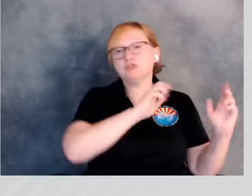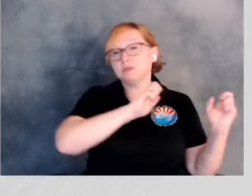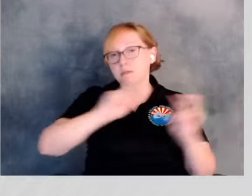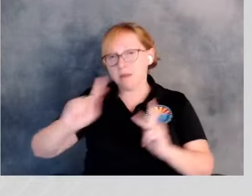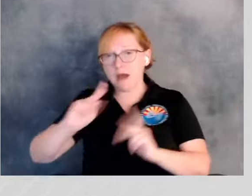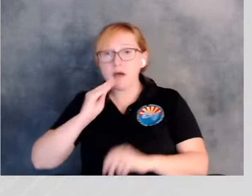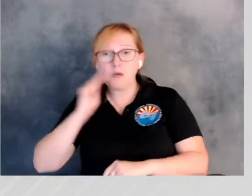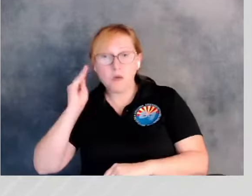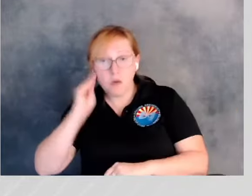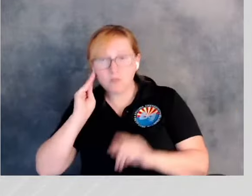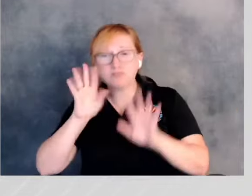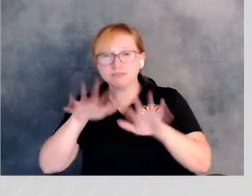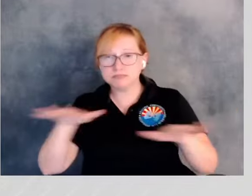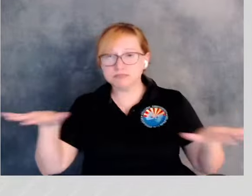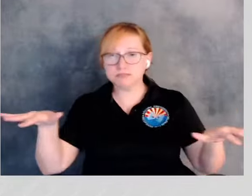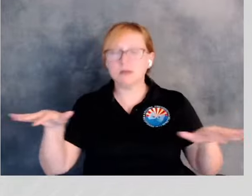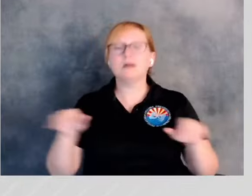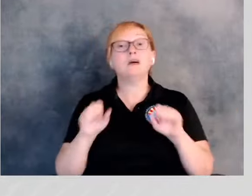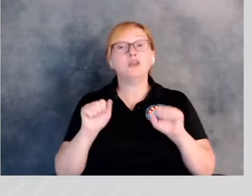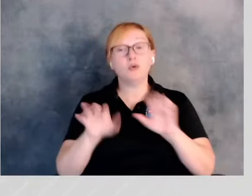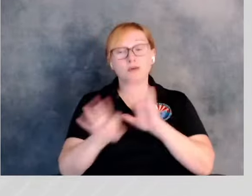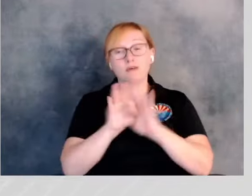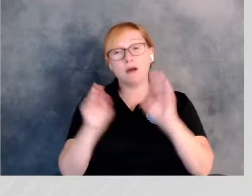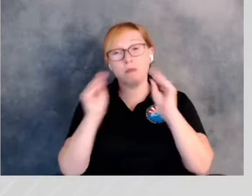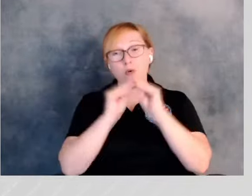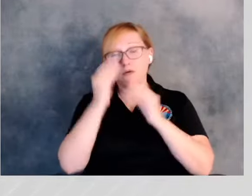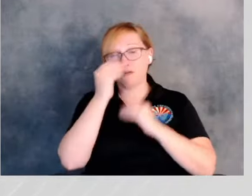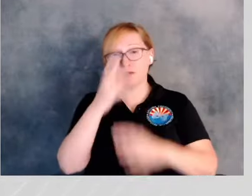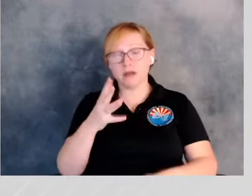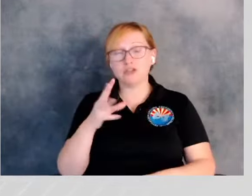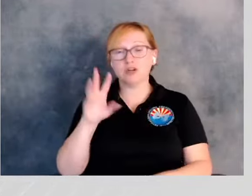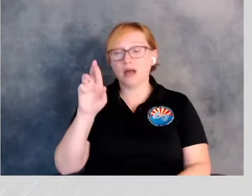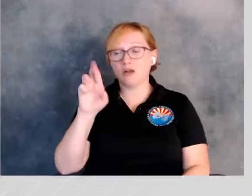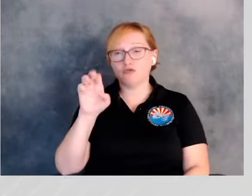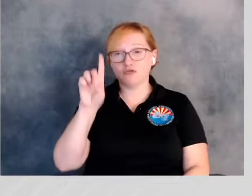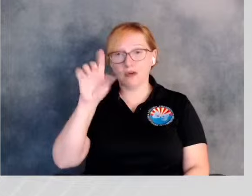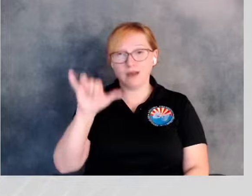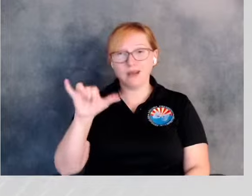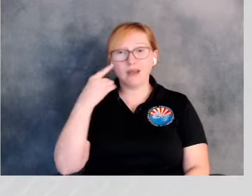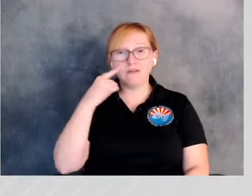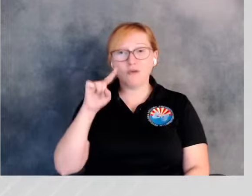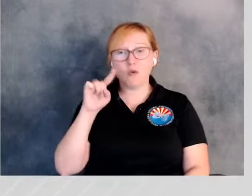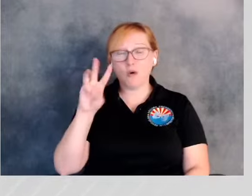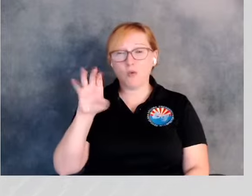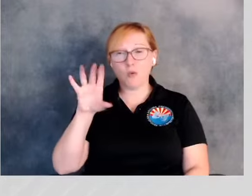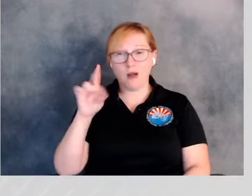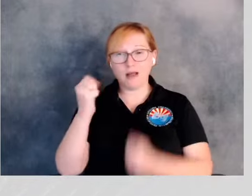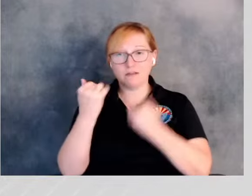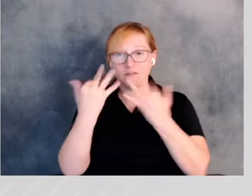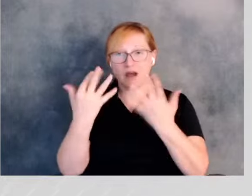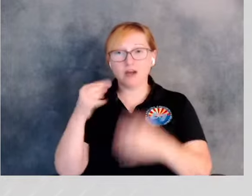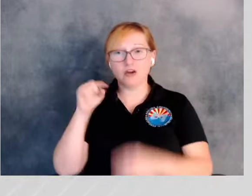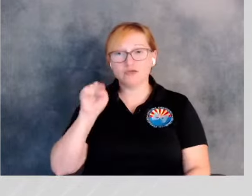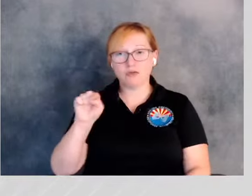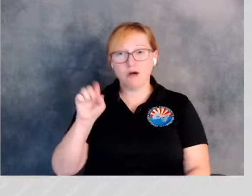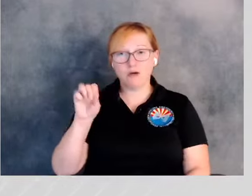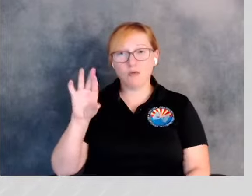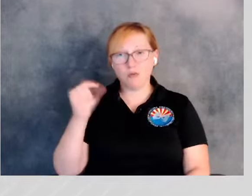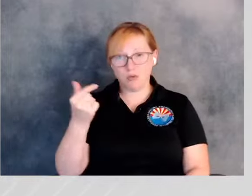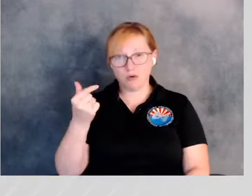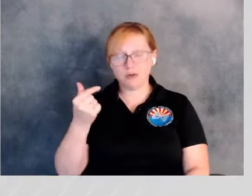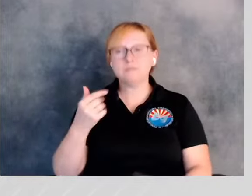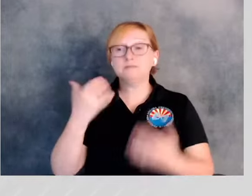more information at readyforwildfire.org. That's all I got. Thank you. And now I would like to introduce CAL FIRE San